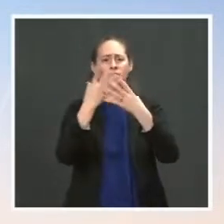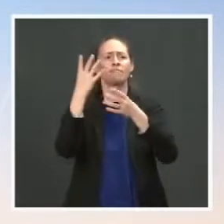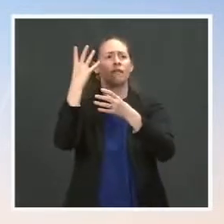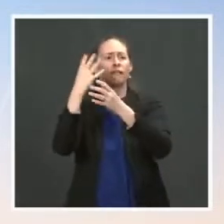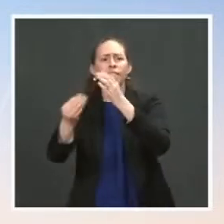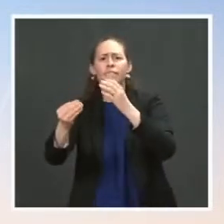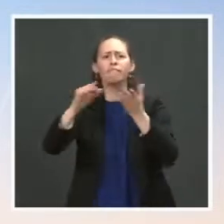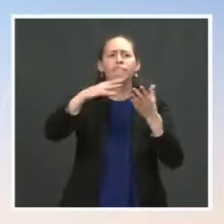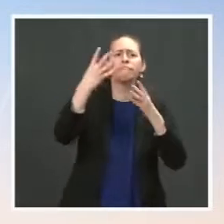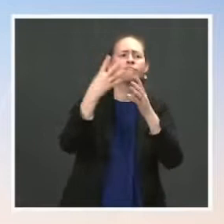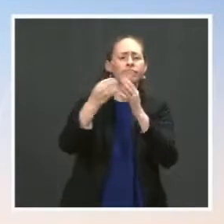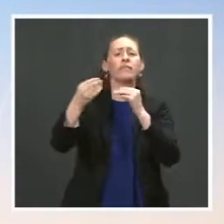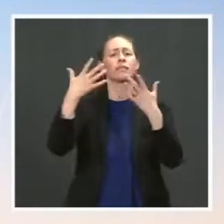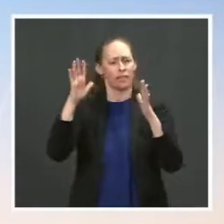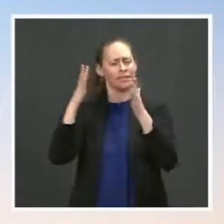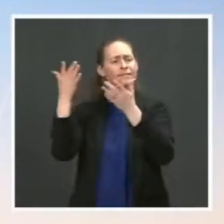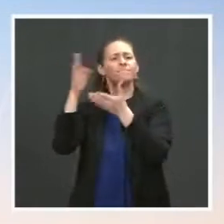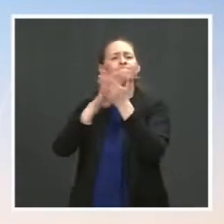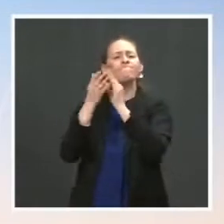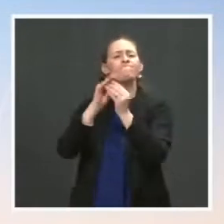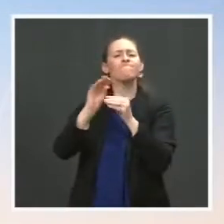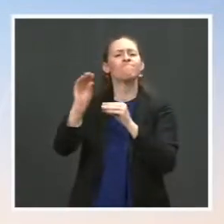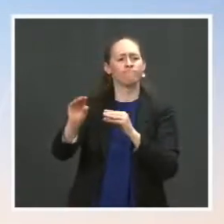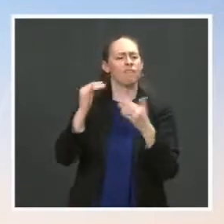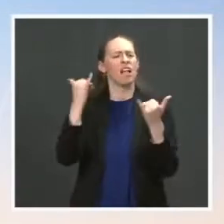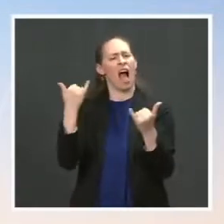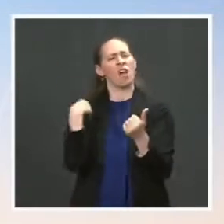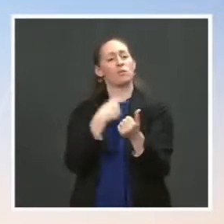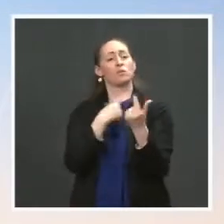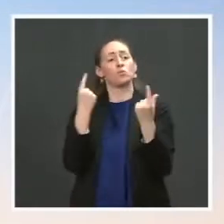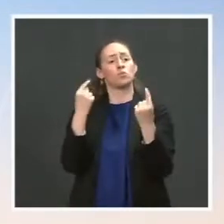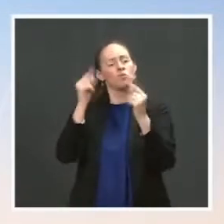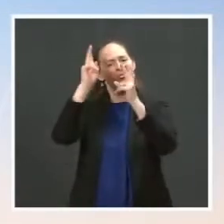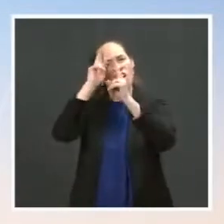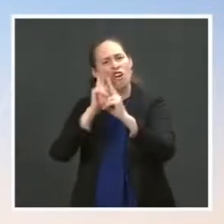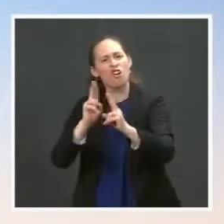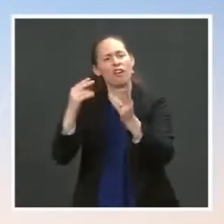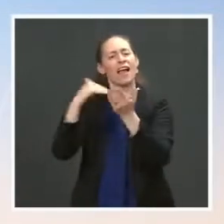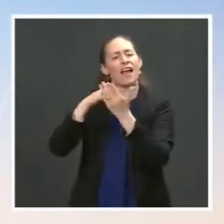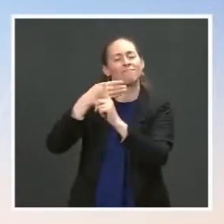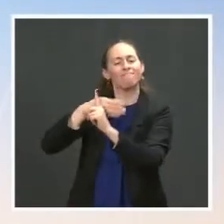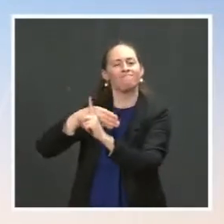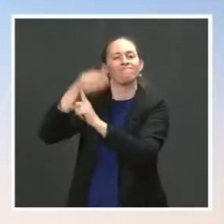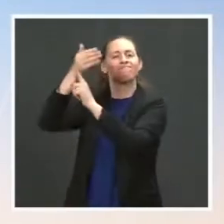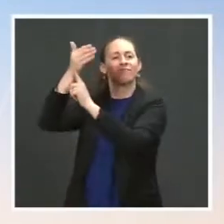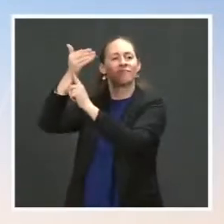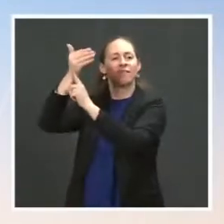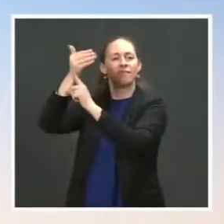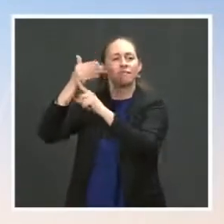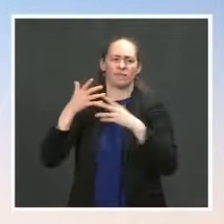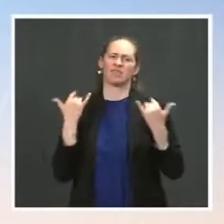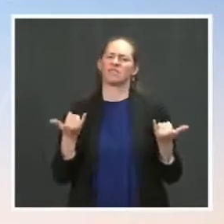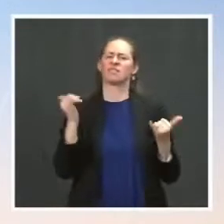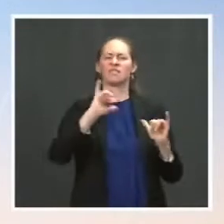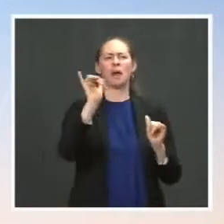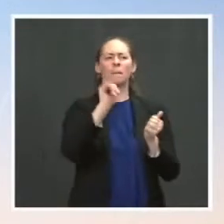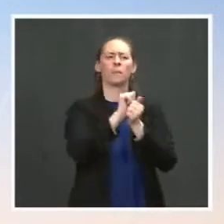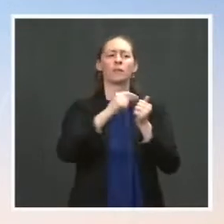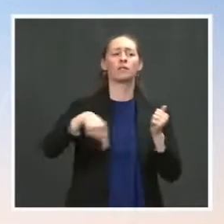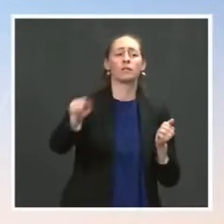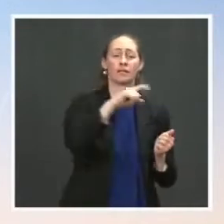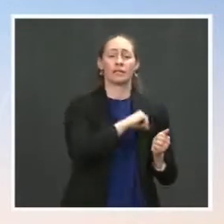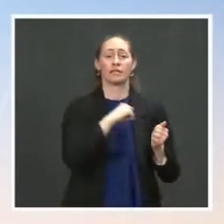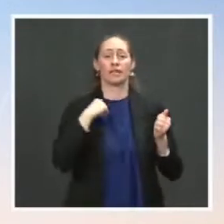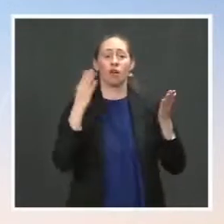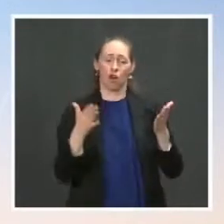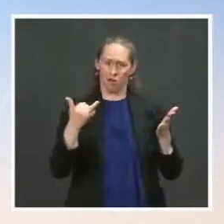of a bipartisan legislation in 2019, led by those same senators, which requires the flag to be displayed whenever